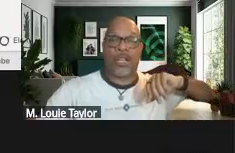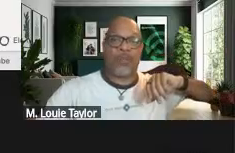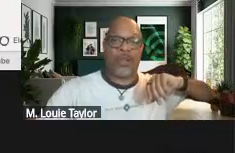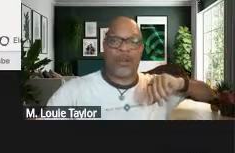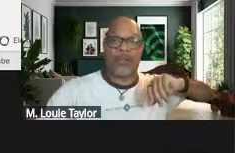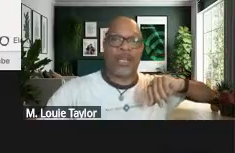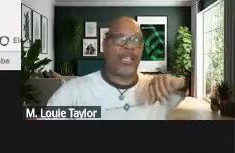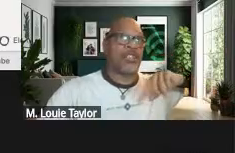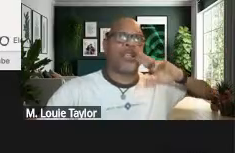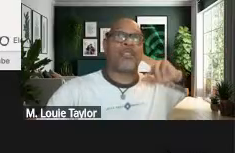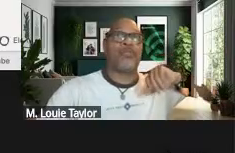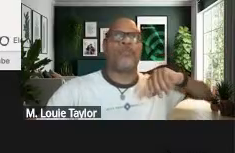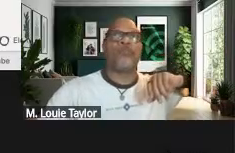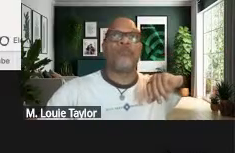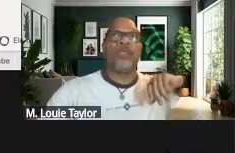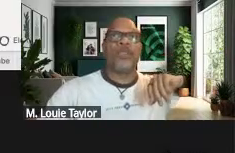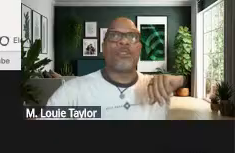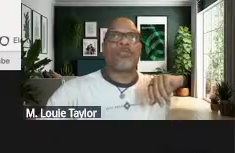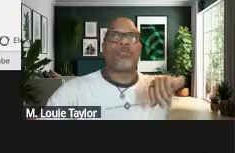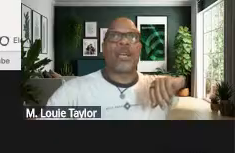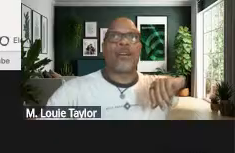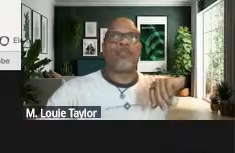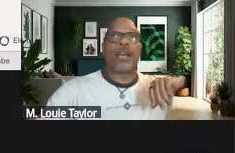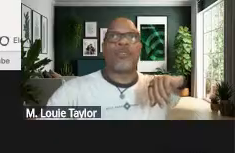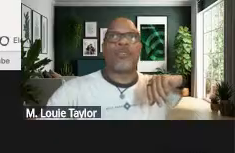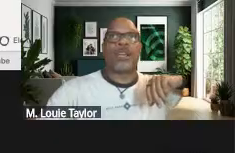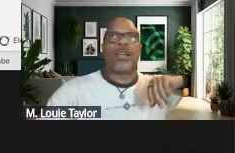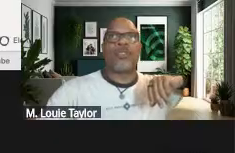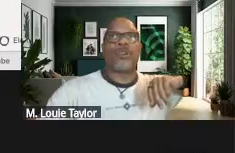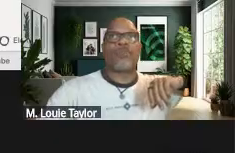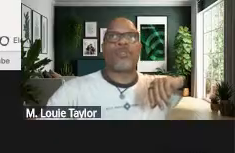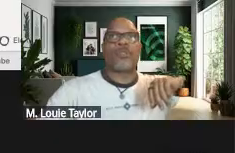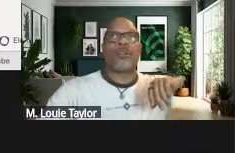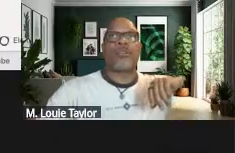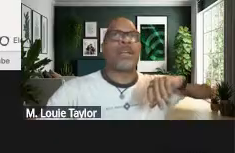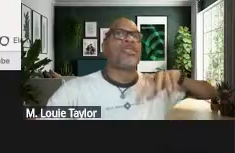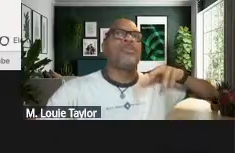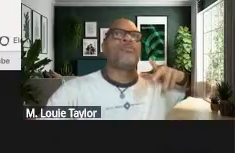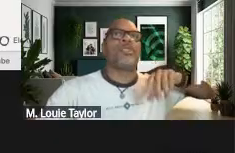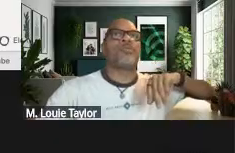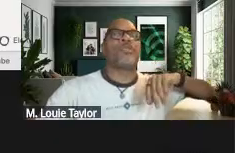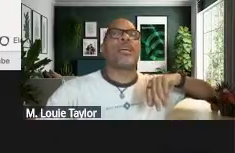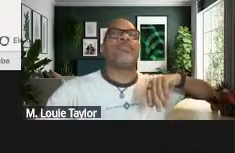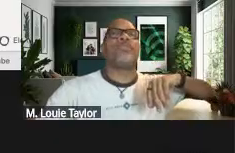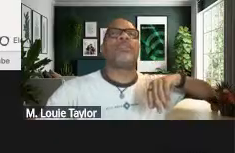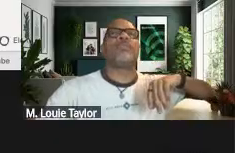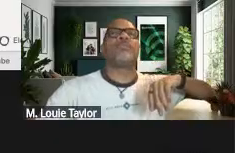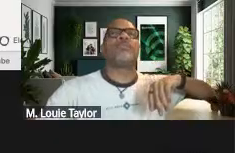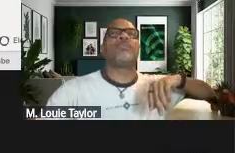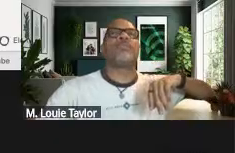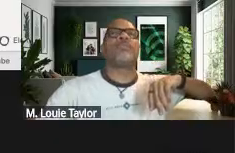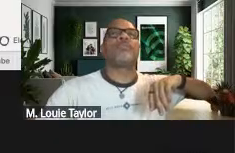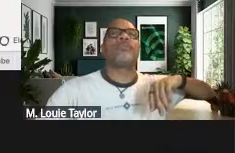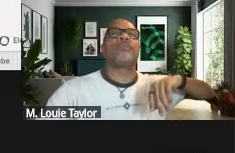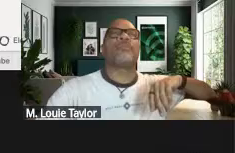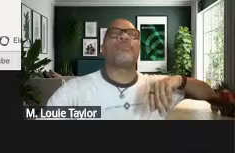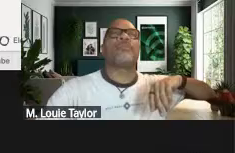the shopping cart, and you send it to them. Scroll Okay. down and add the drops to the cart. Actually, this one's not even